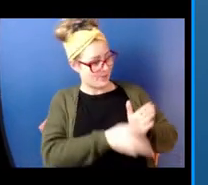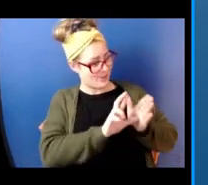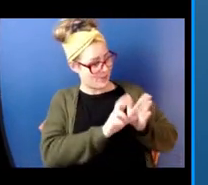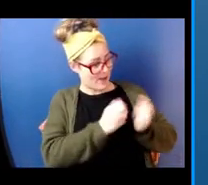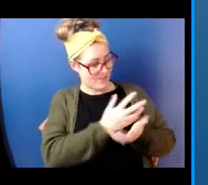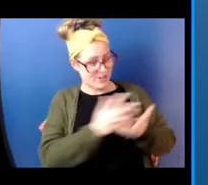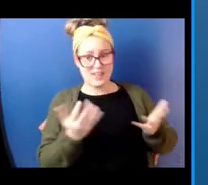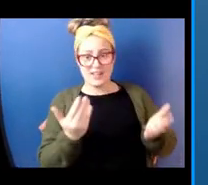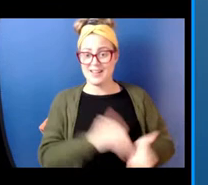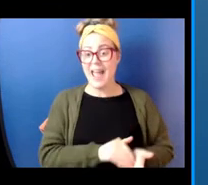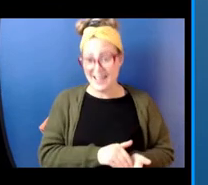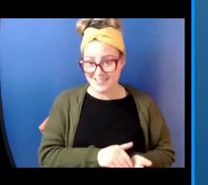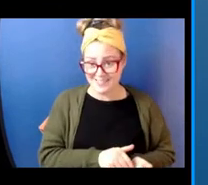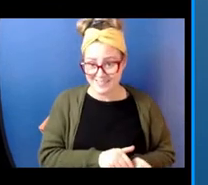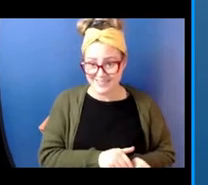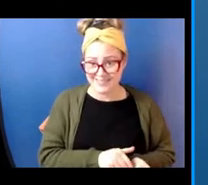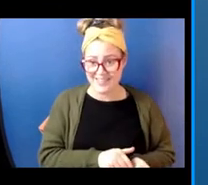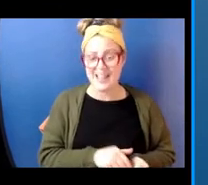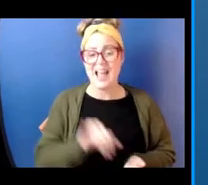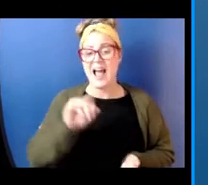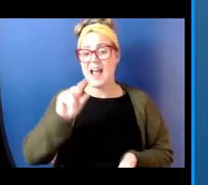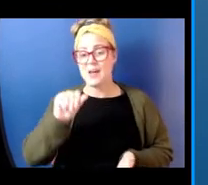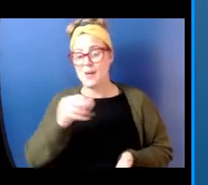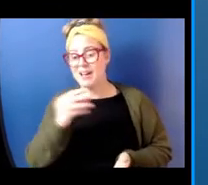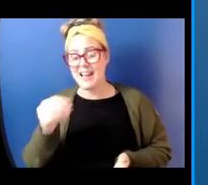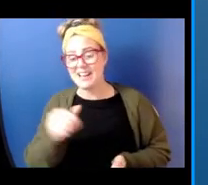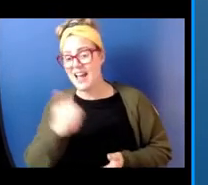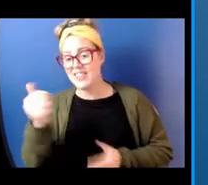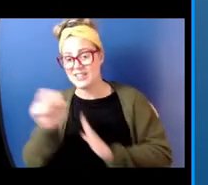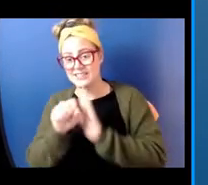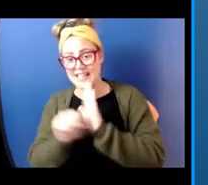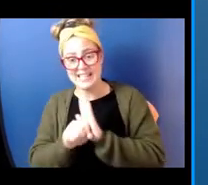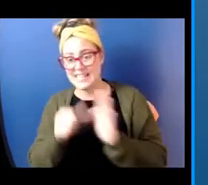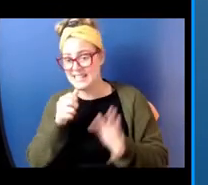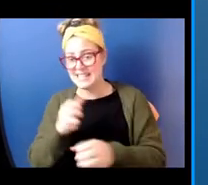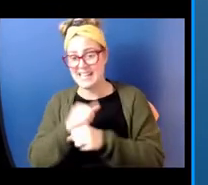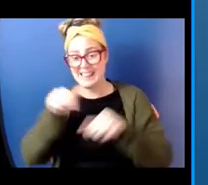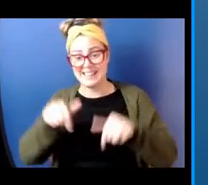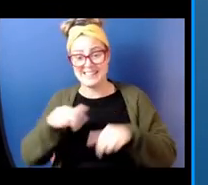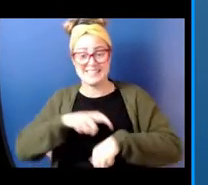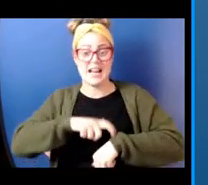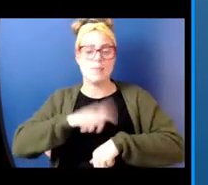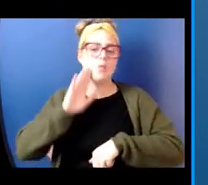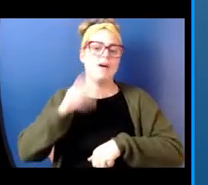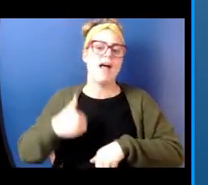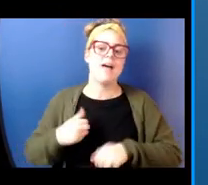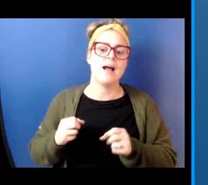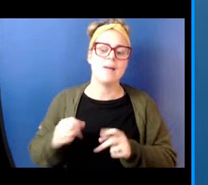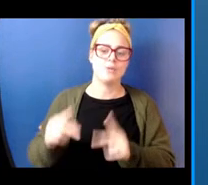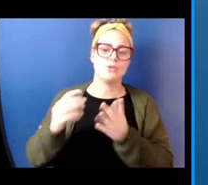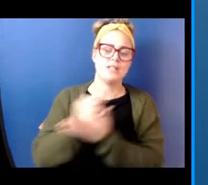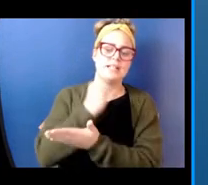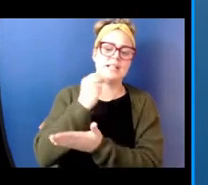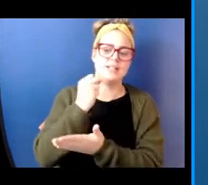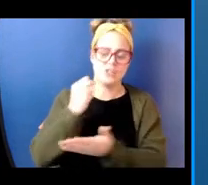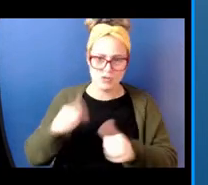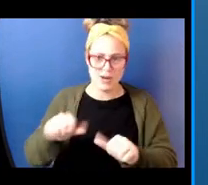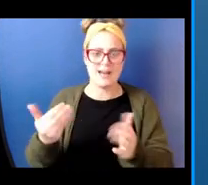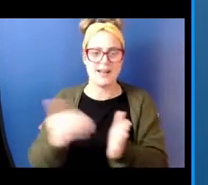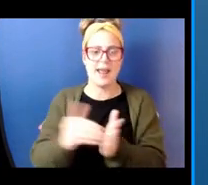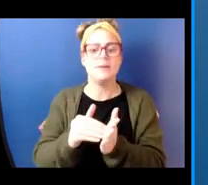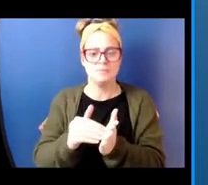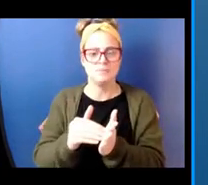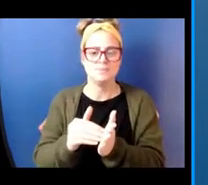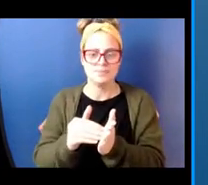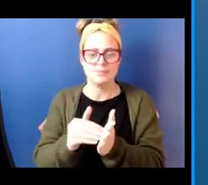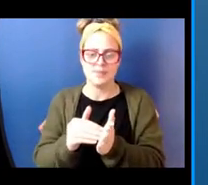and so Iowa and every other state that didn't get it this time we'll get an opportunity to Tee It Up one more time and put out